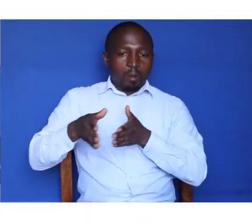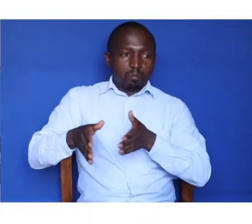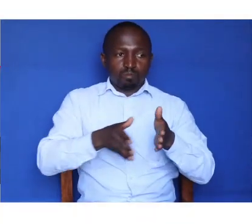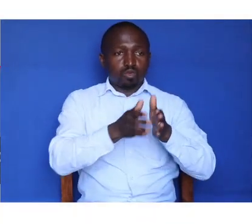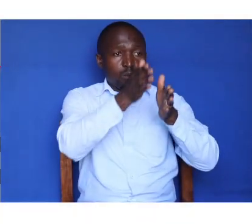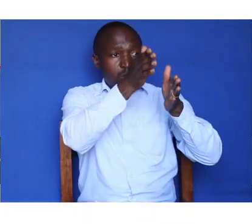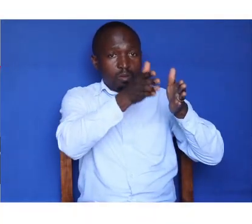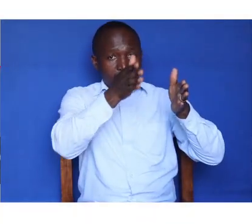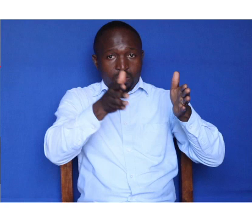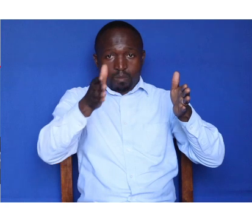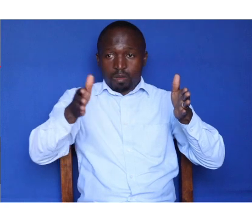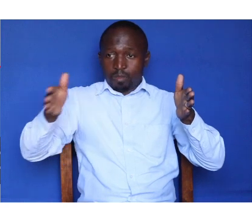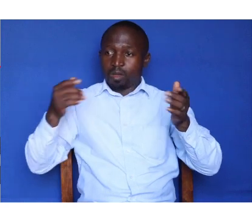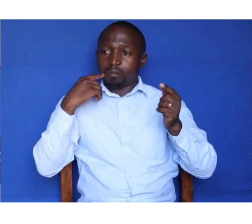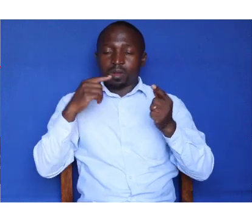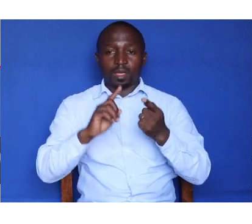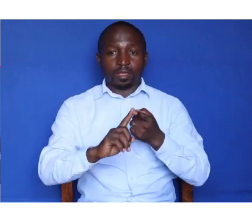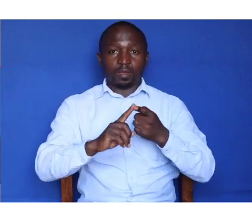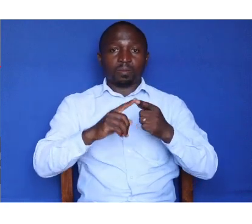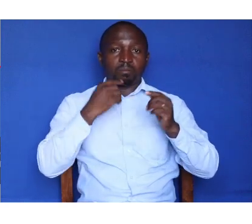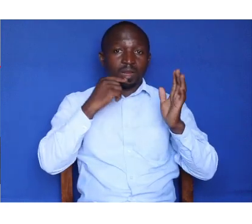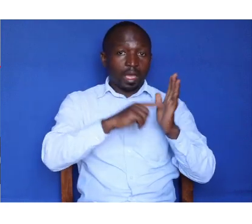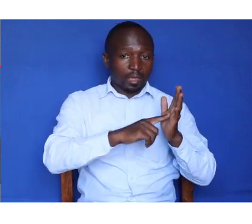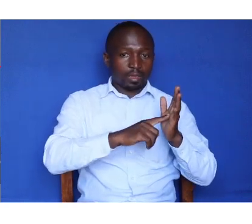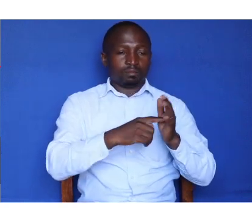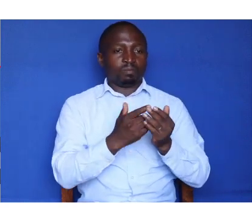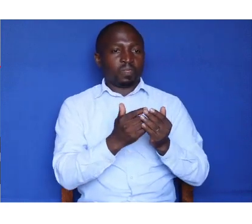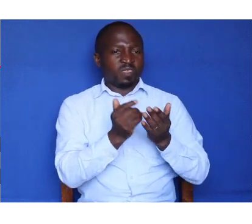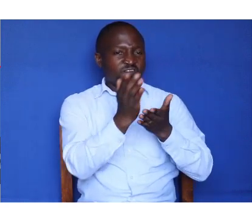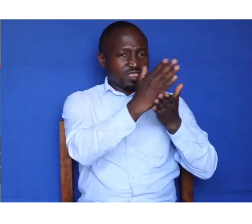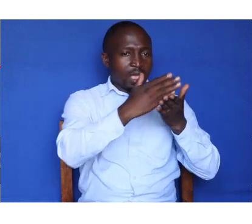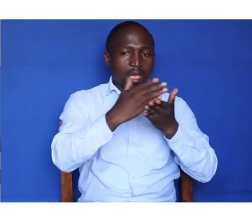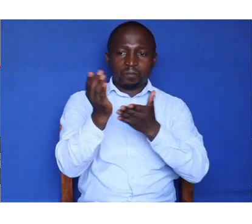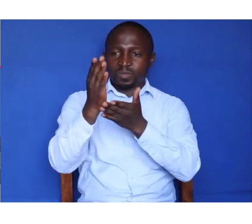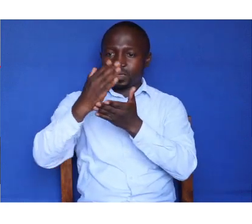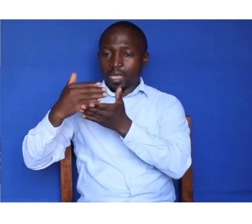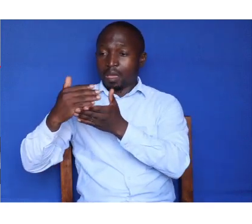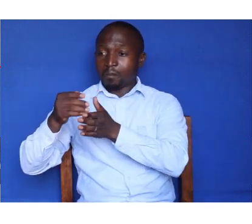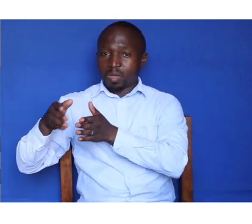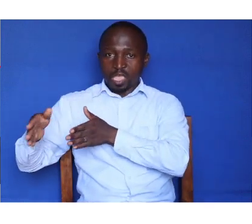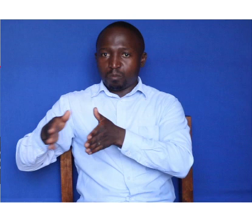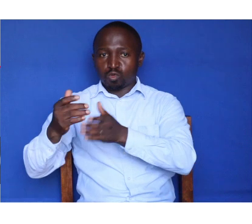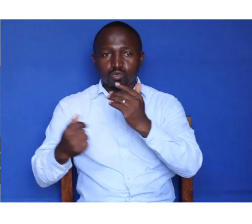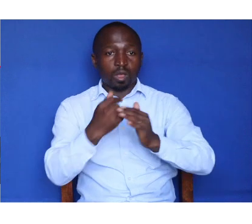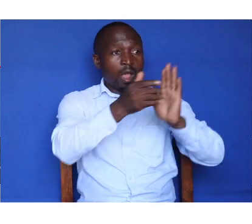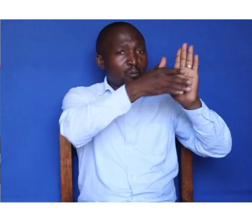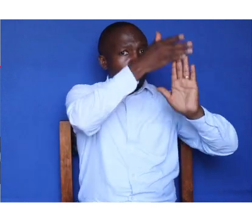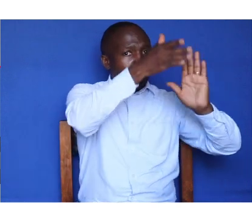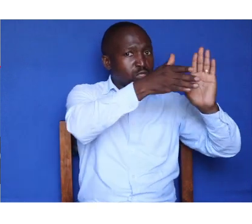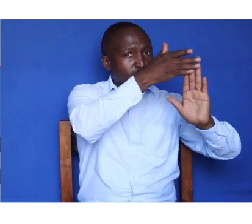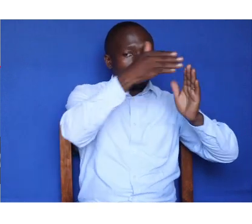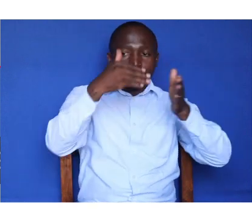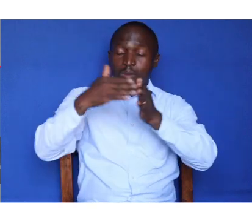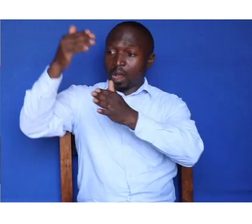mean the entire section of the river from where it starts to where it